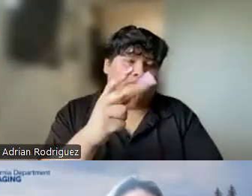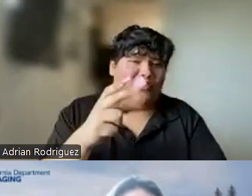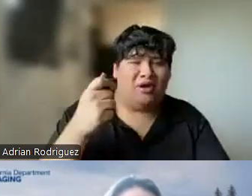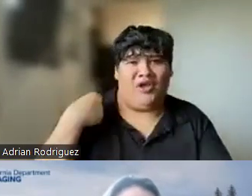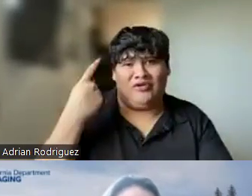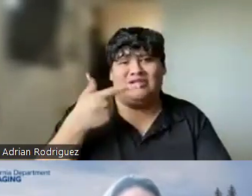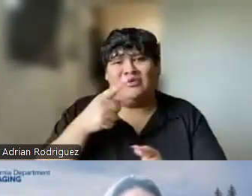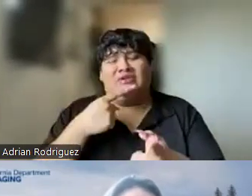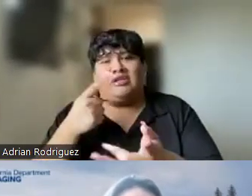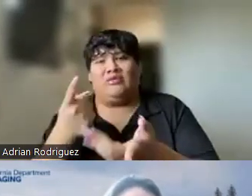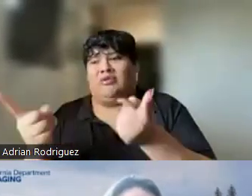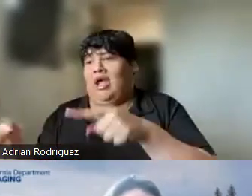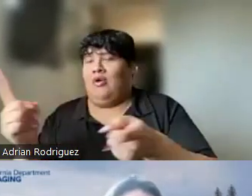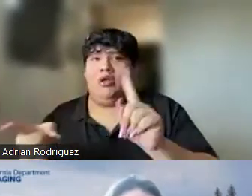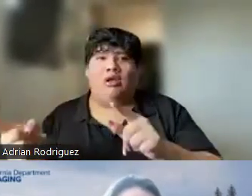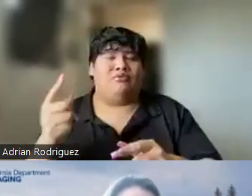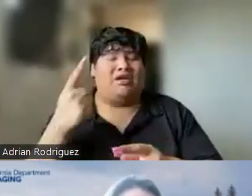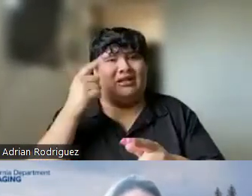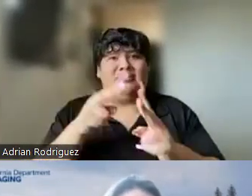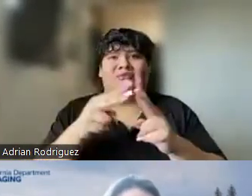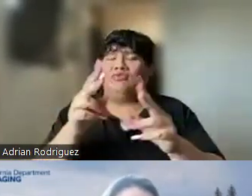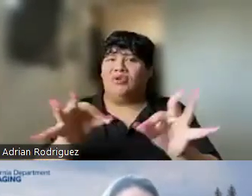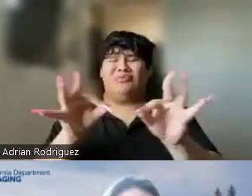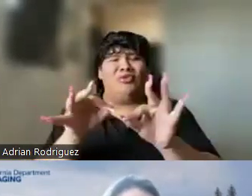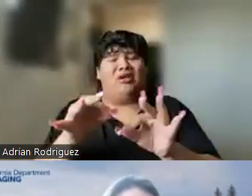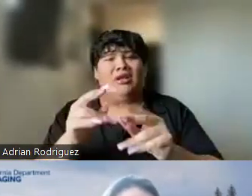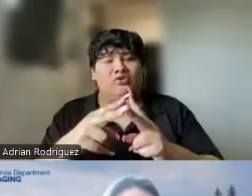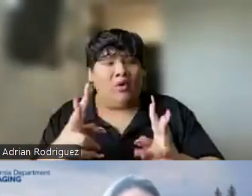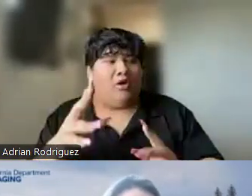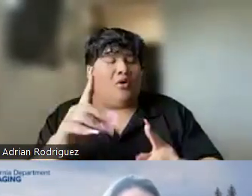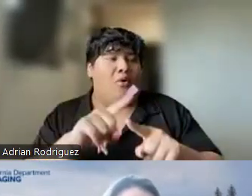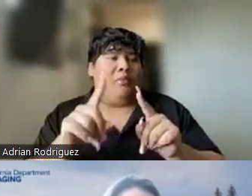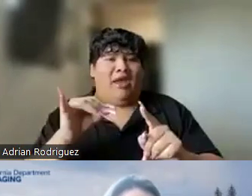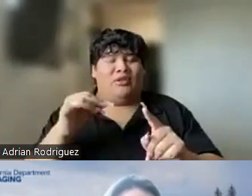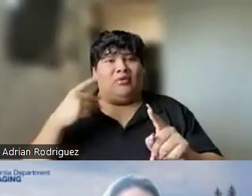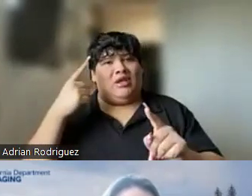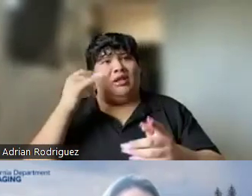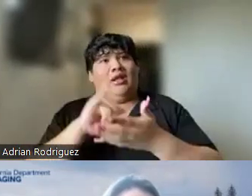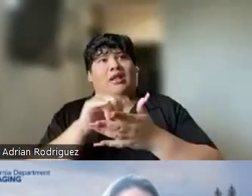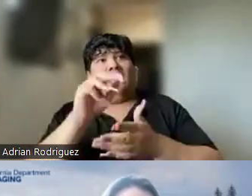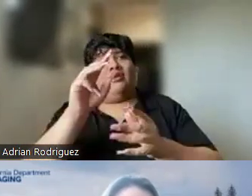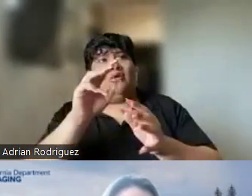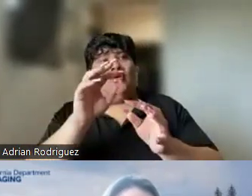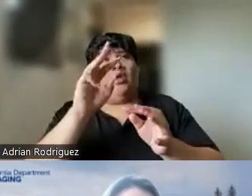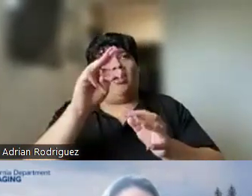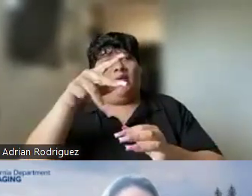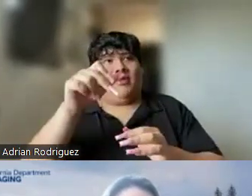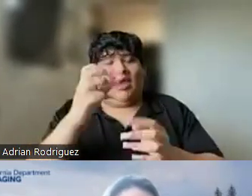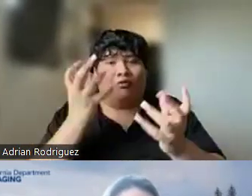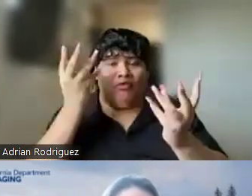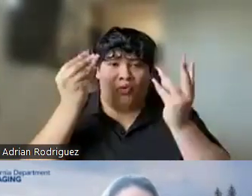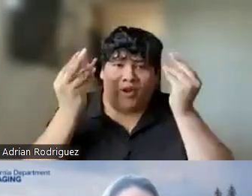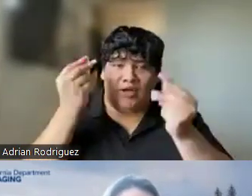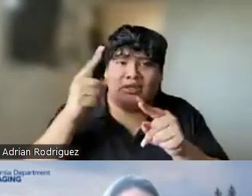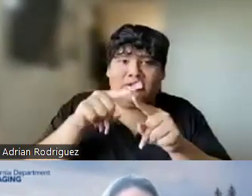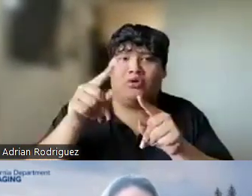outcomes and think that's really important as well. But again, I think awareness of the MPA, and I'm thinking of it in terms of